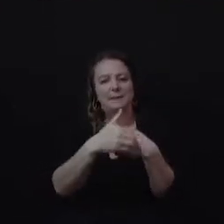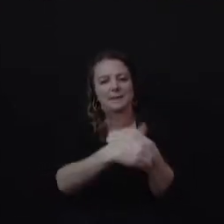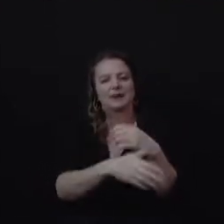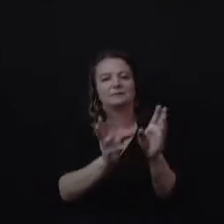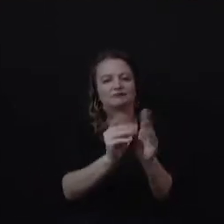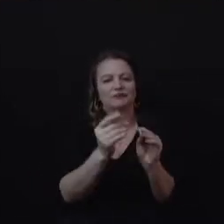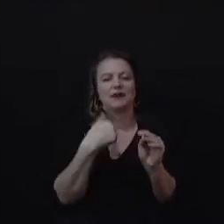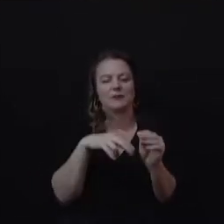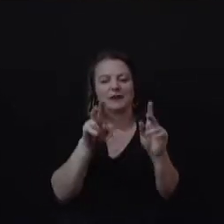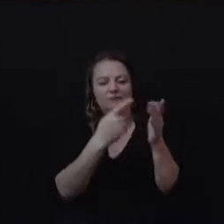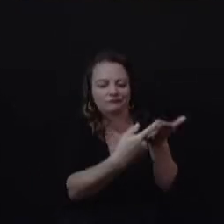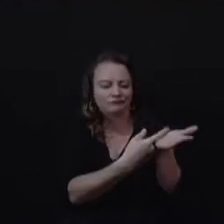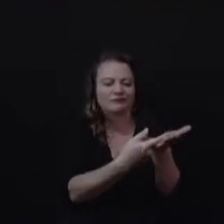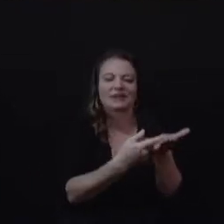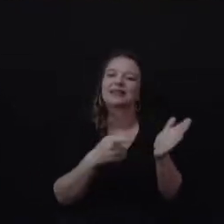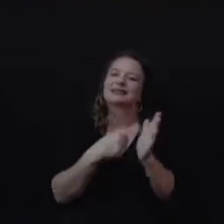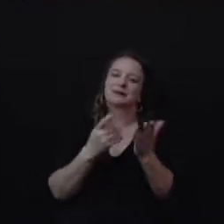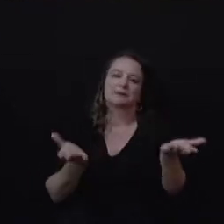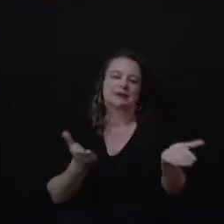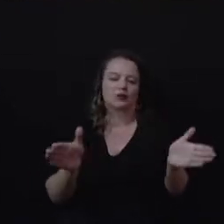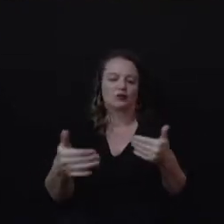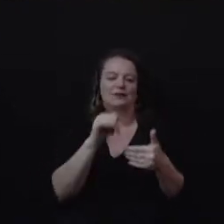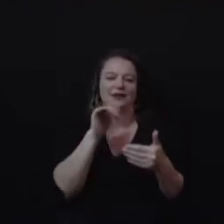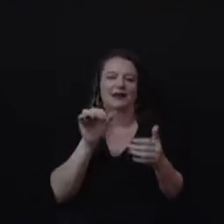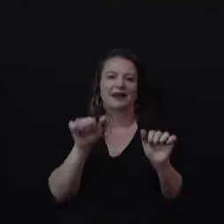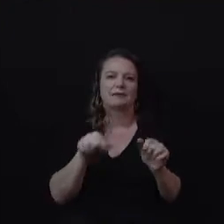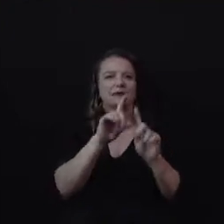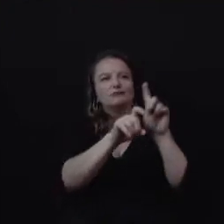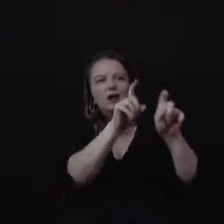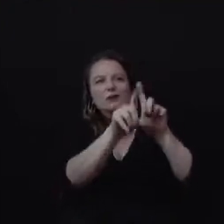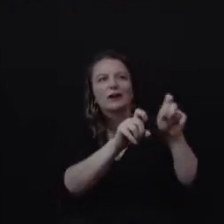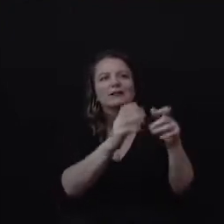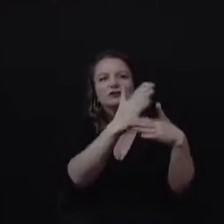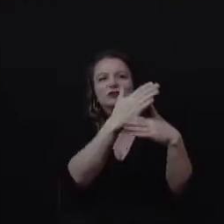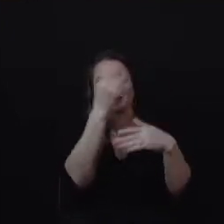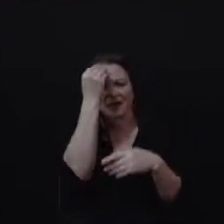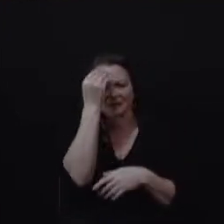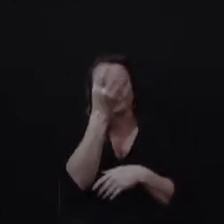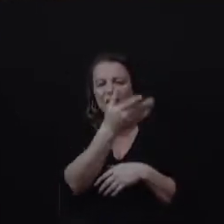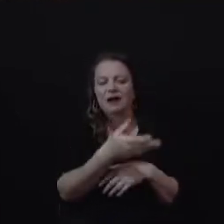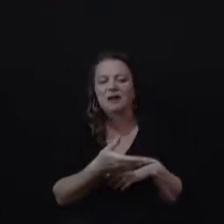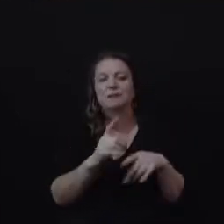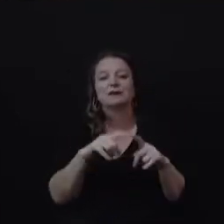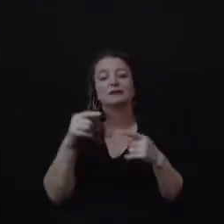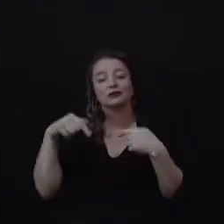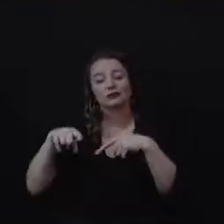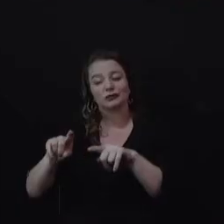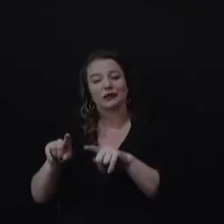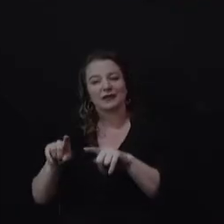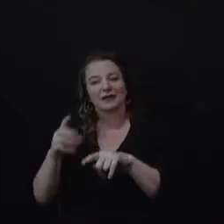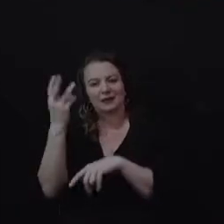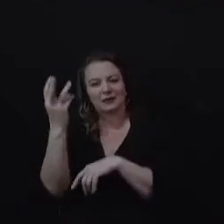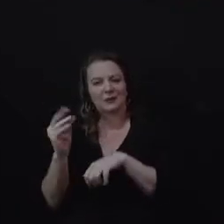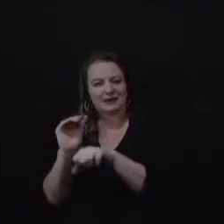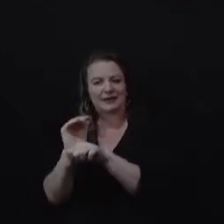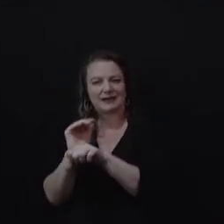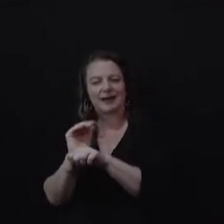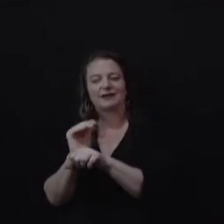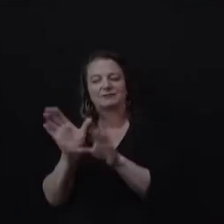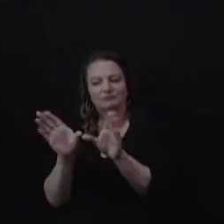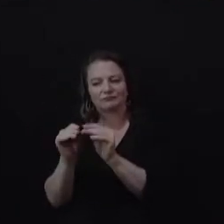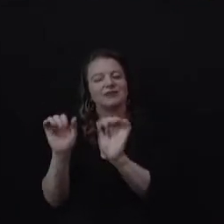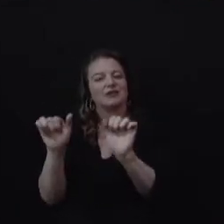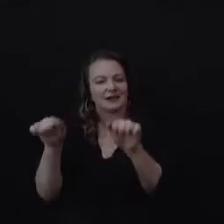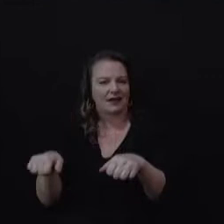a chance to ask questions about the sermon or the scriptures or to share your thoughts, but at Breaking Bread, you do. So that's one of the advantages and